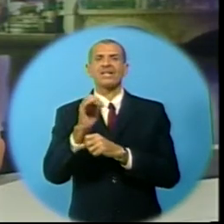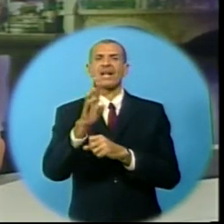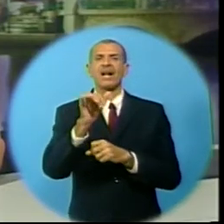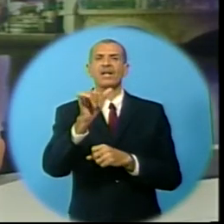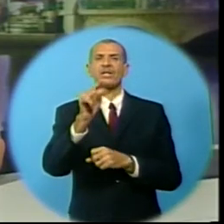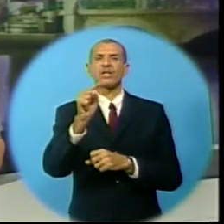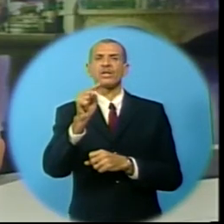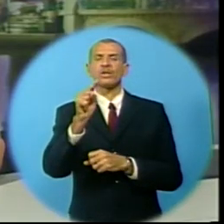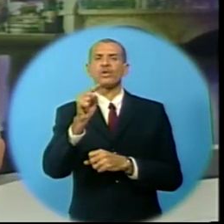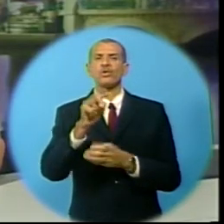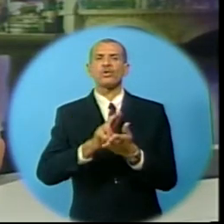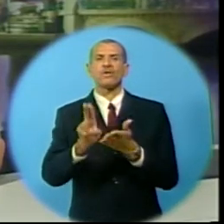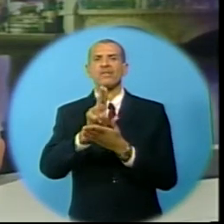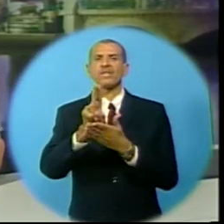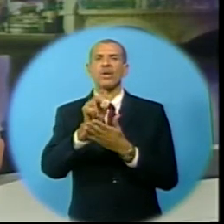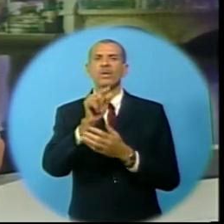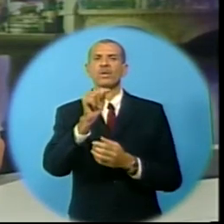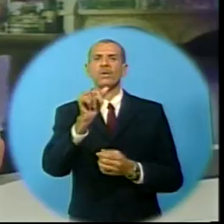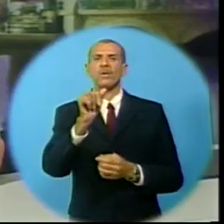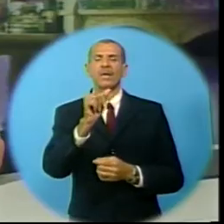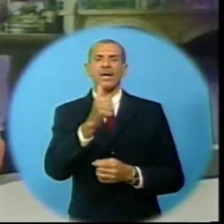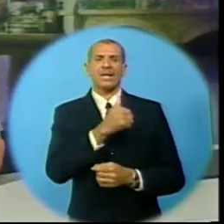in Ottawa studying law with a minor in